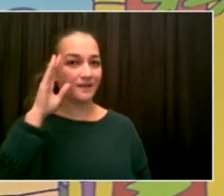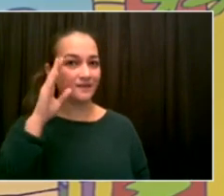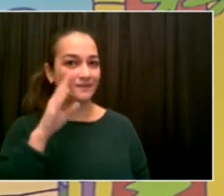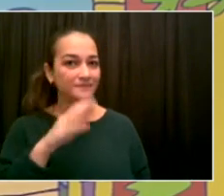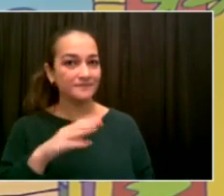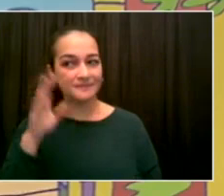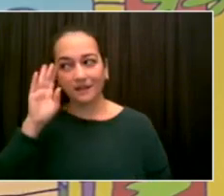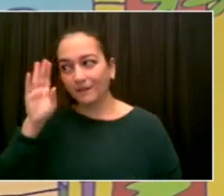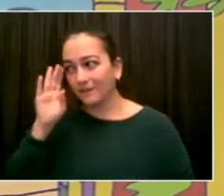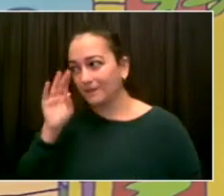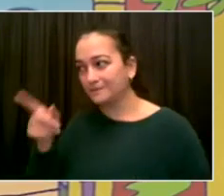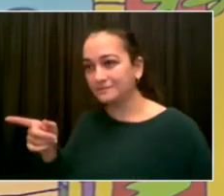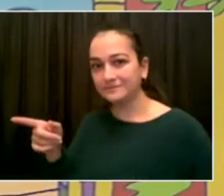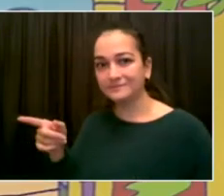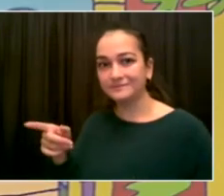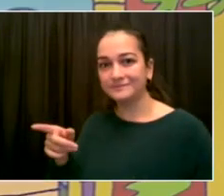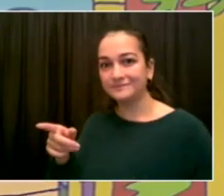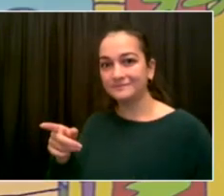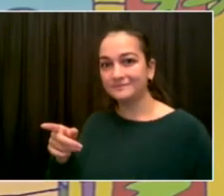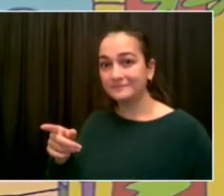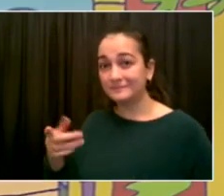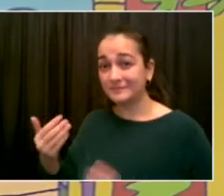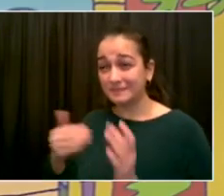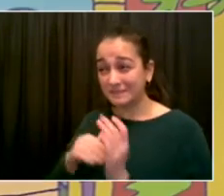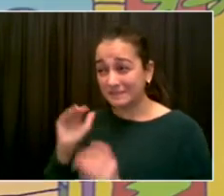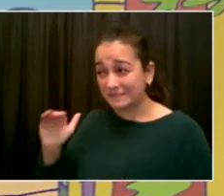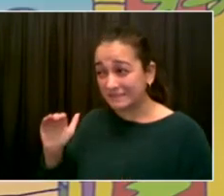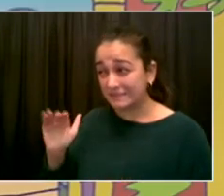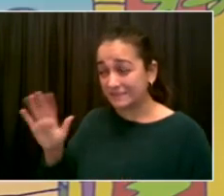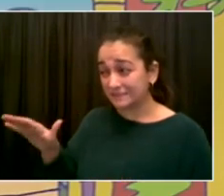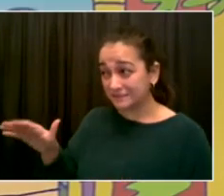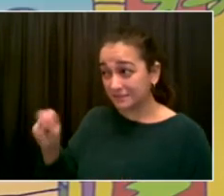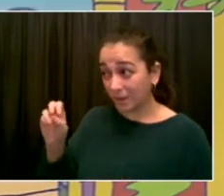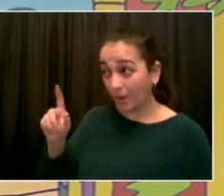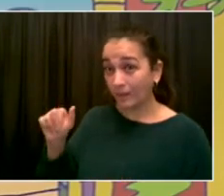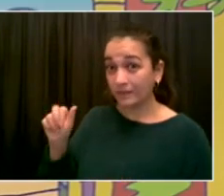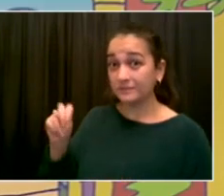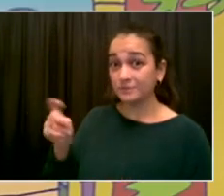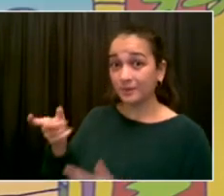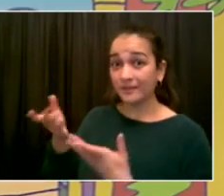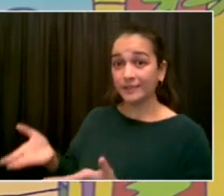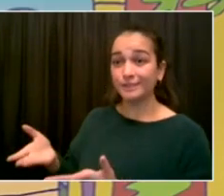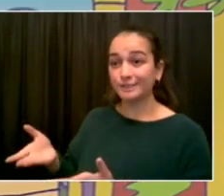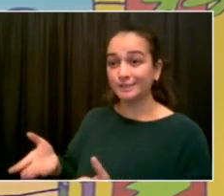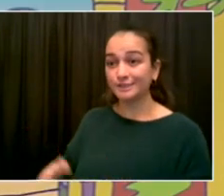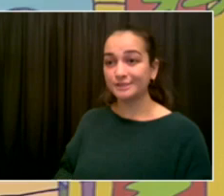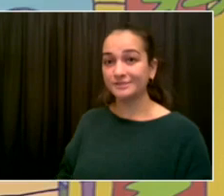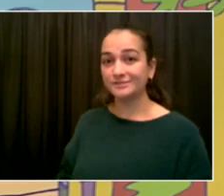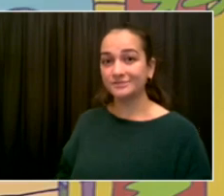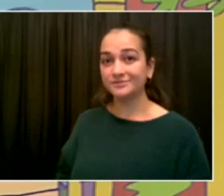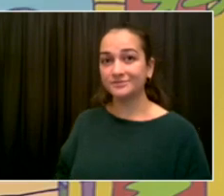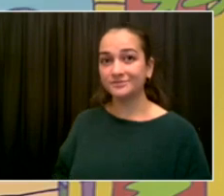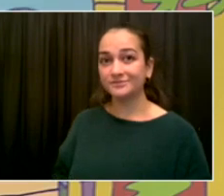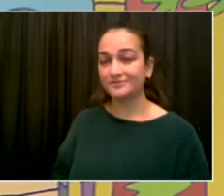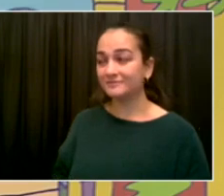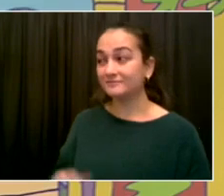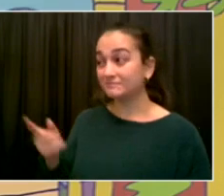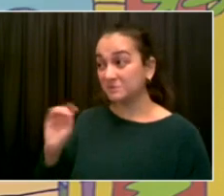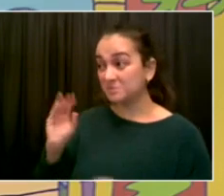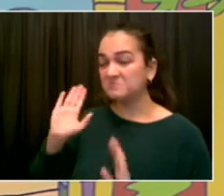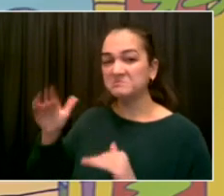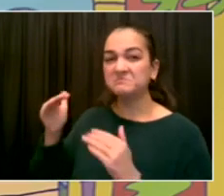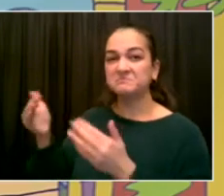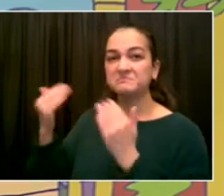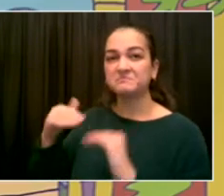Let's try again. Nolan, can you hear me? You don't have Nolan, do you have another? We can go to Yehudit with Borough Park 24 News.